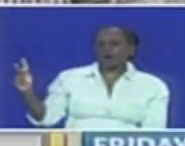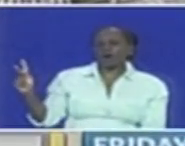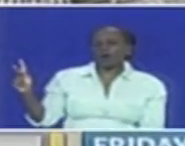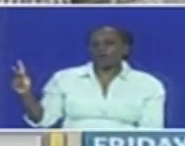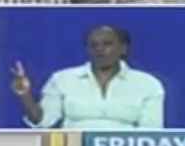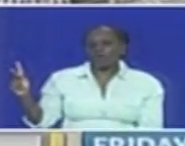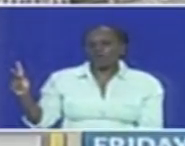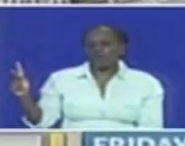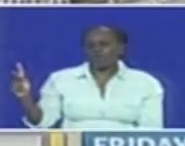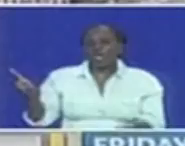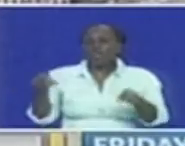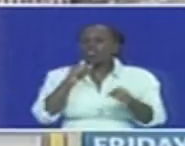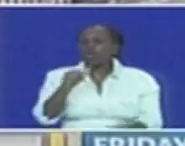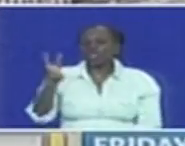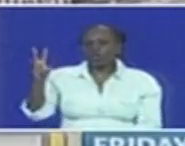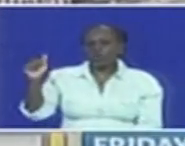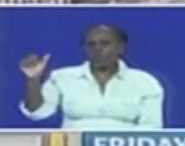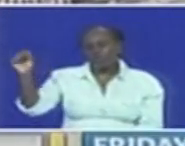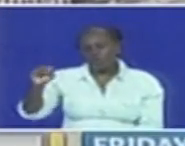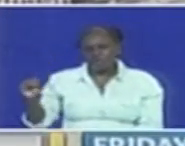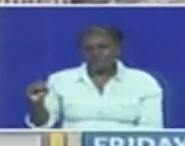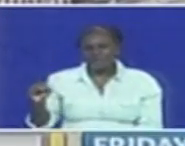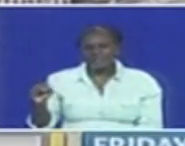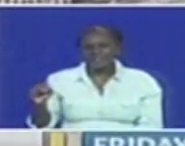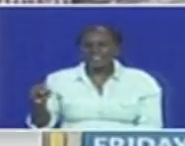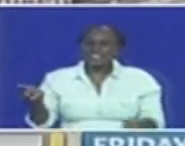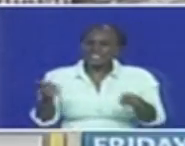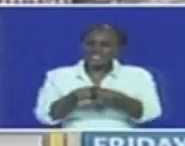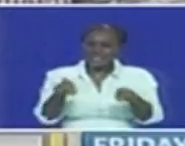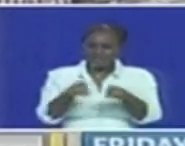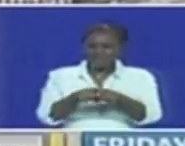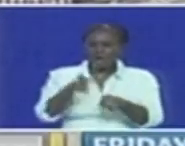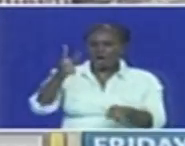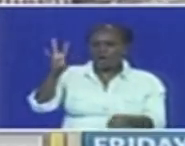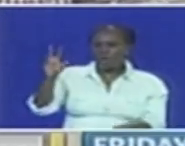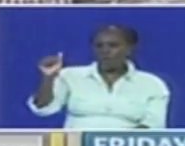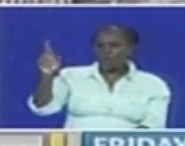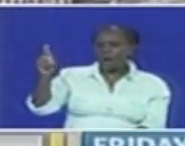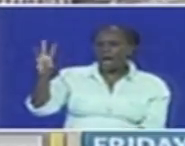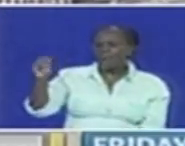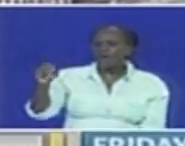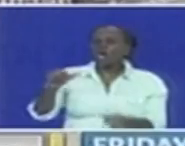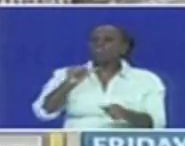not was. Mm-hmm. All right. I bet it also goes for warm, not warm.